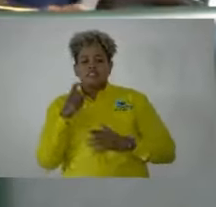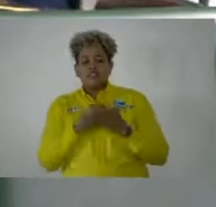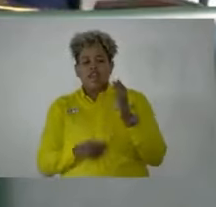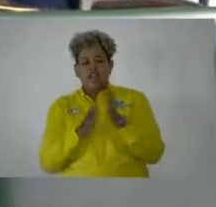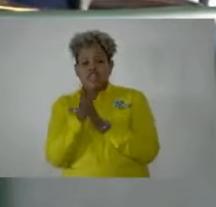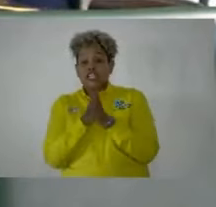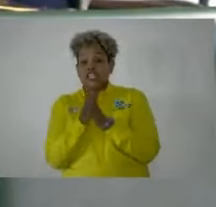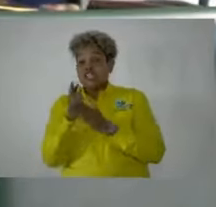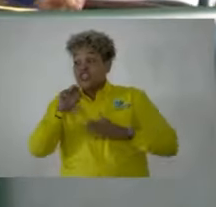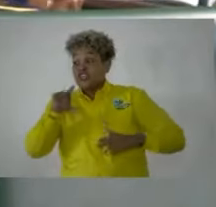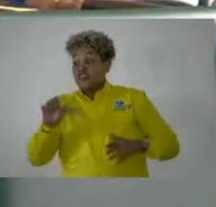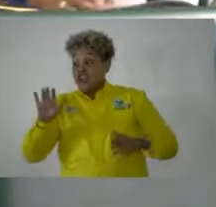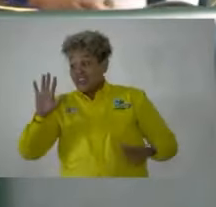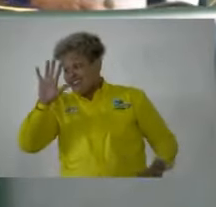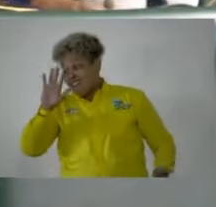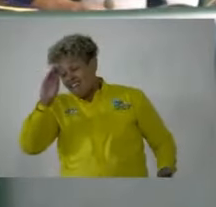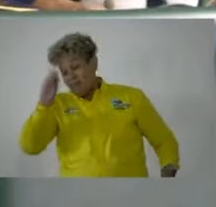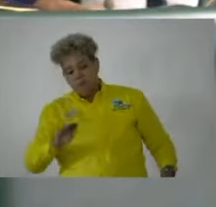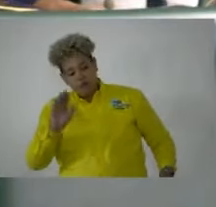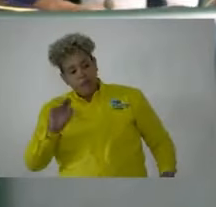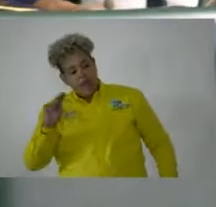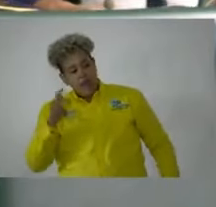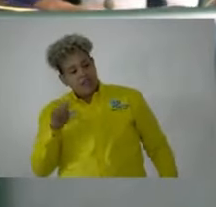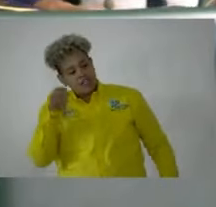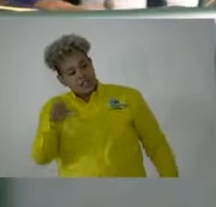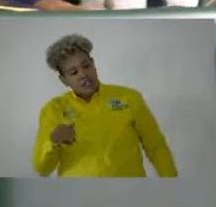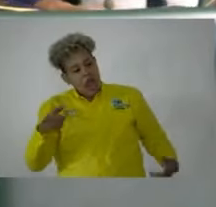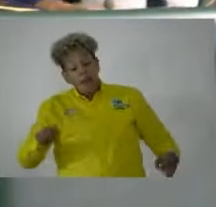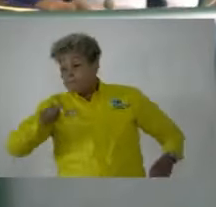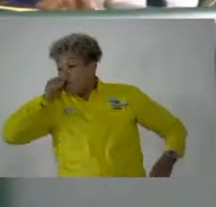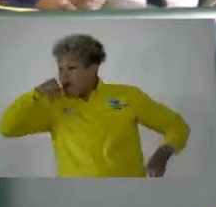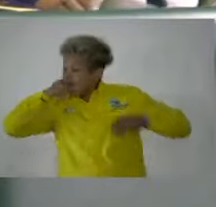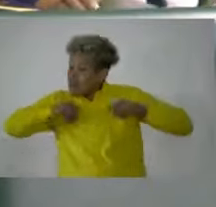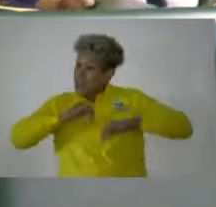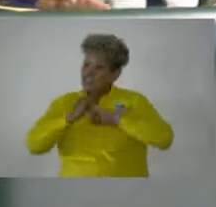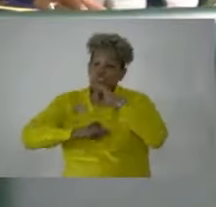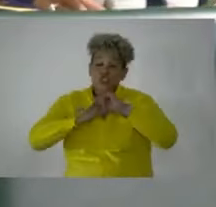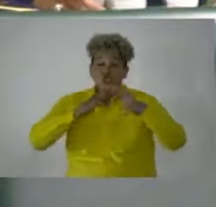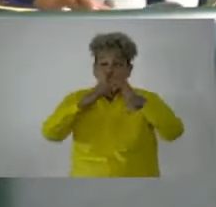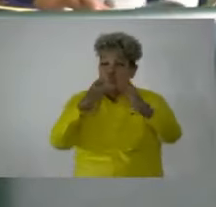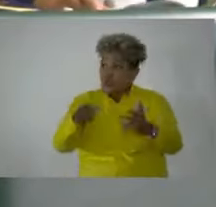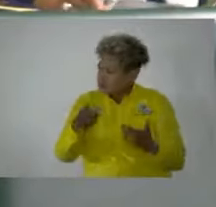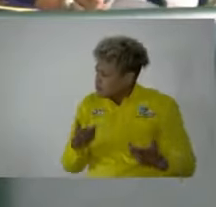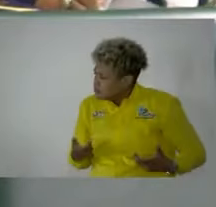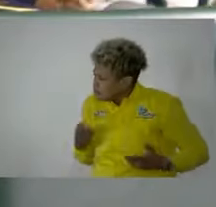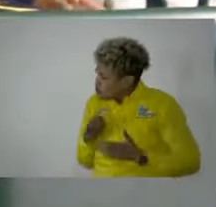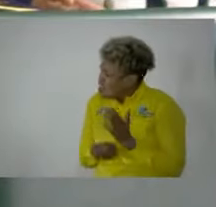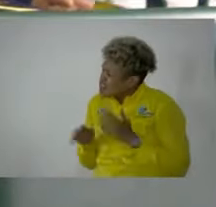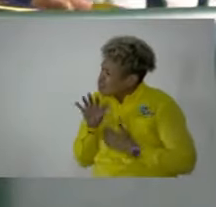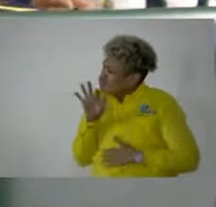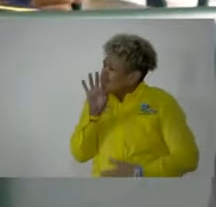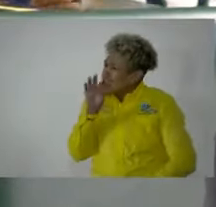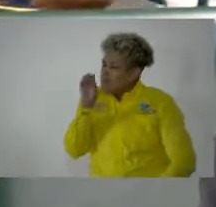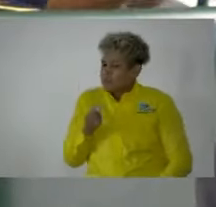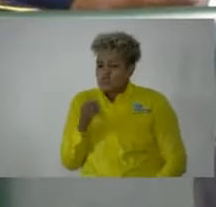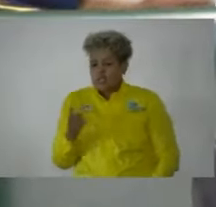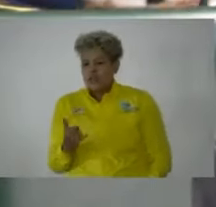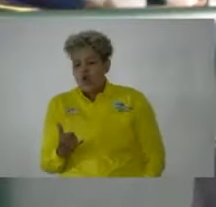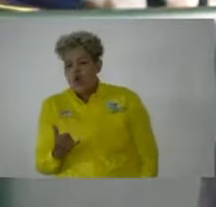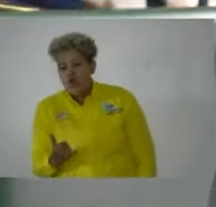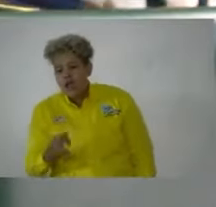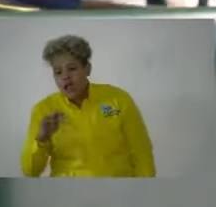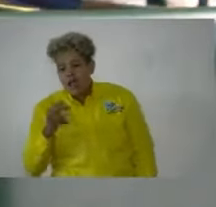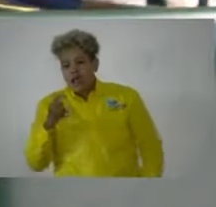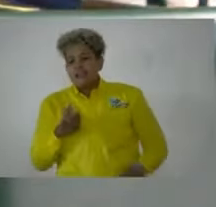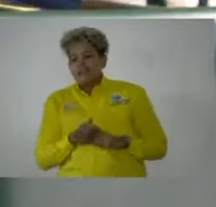interest rates of 5% by the NHT, private financial institutions are charging around 9% now, and the